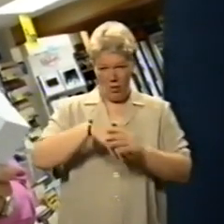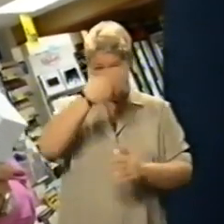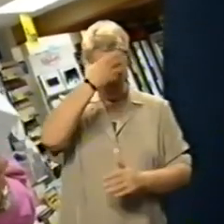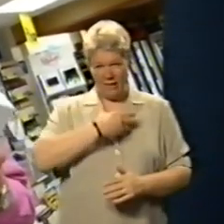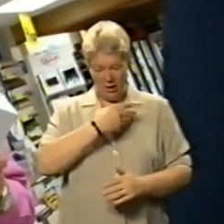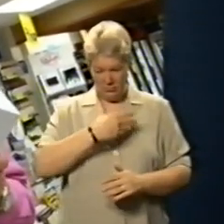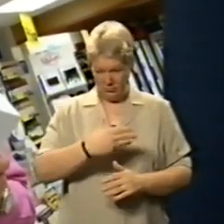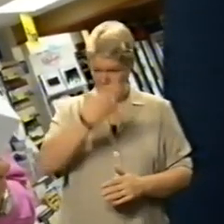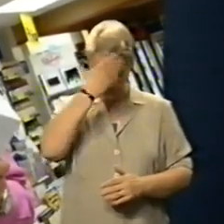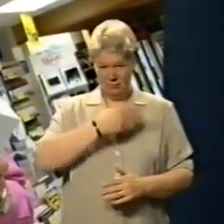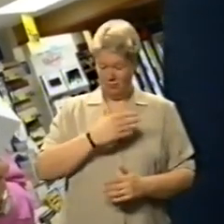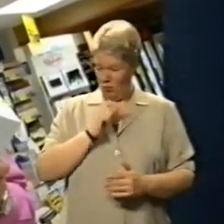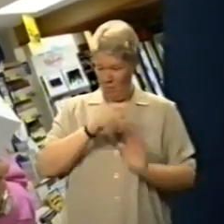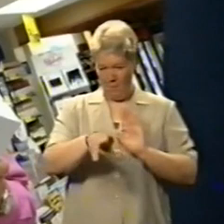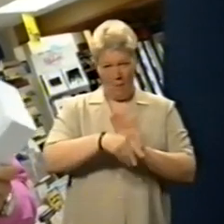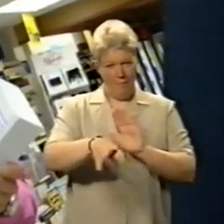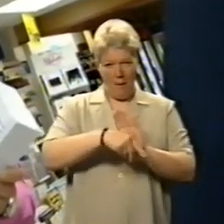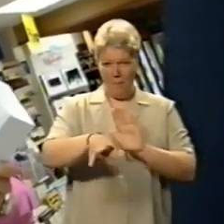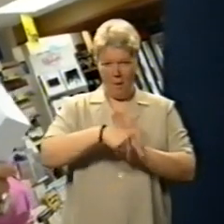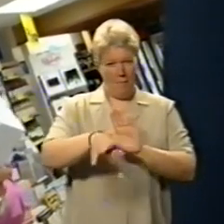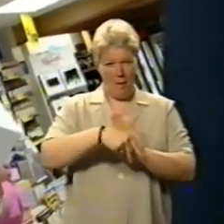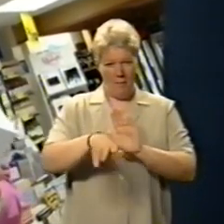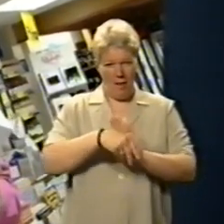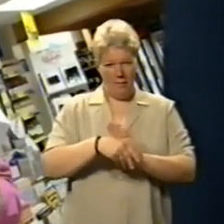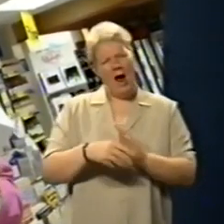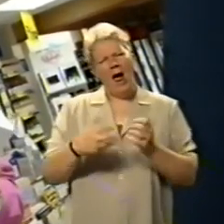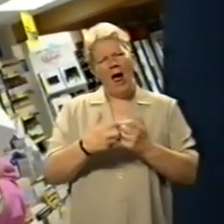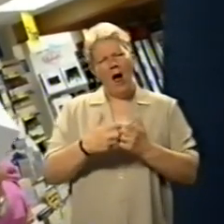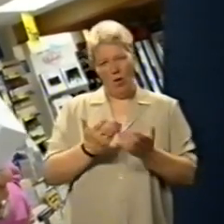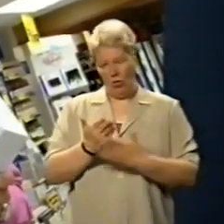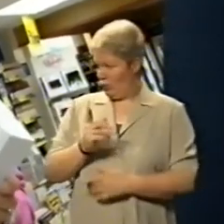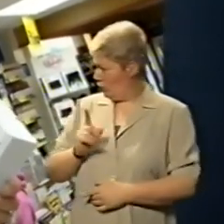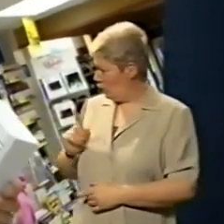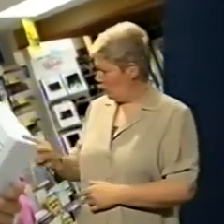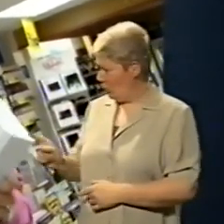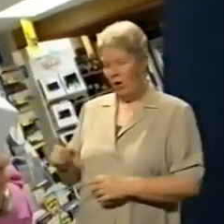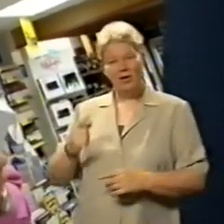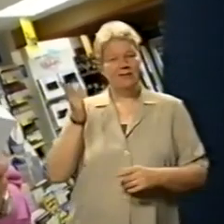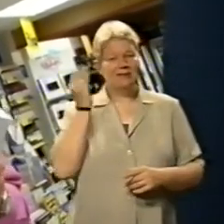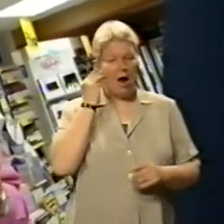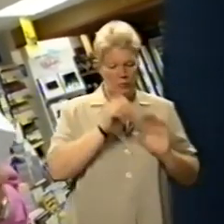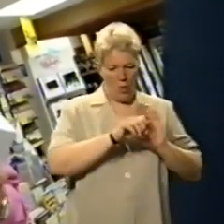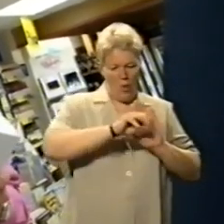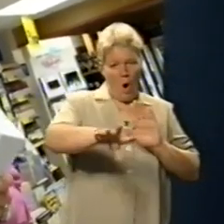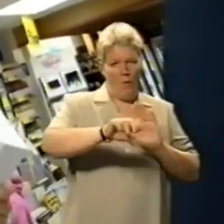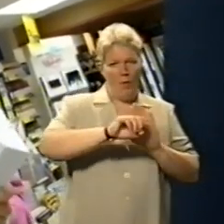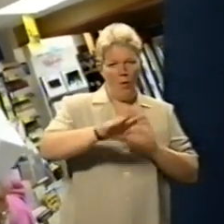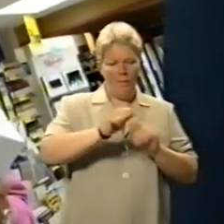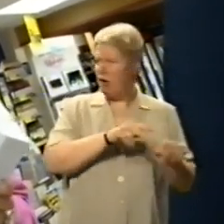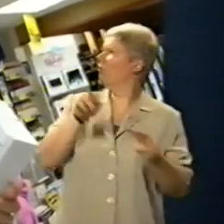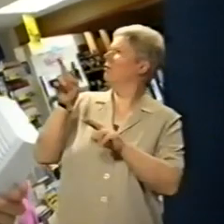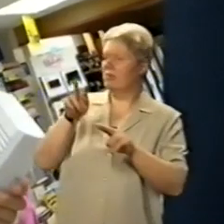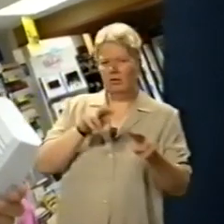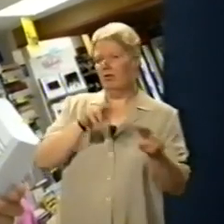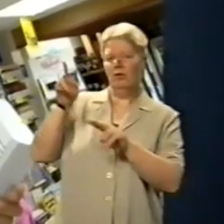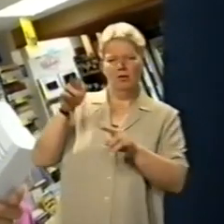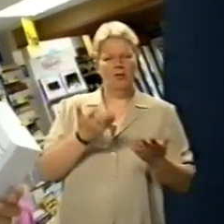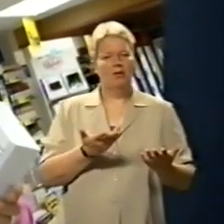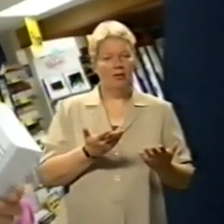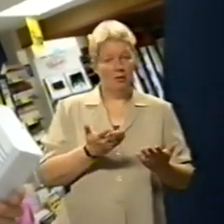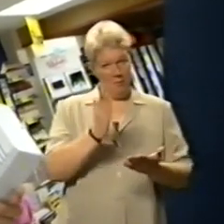image of you nearly every time. Now it does this by emitting a sound through the loudspeaker here, which will attract your attention. There's not just any